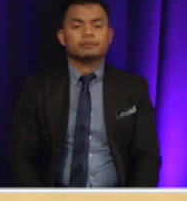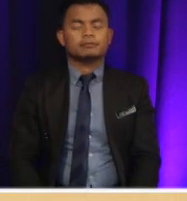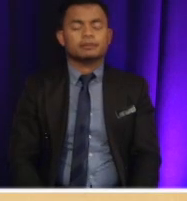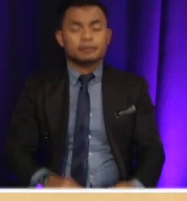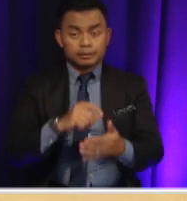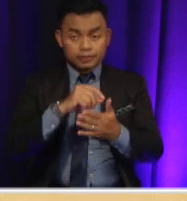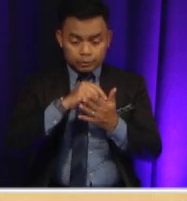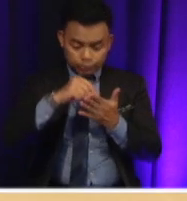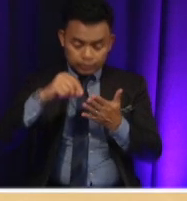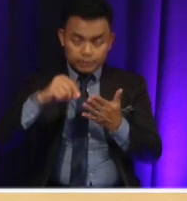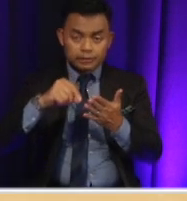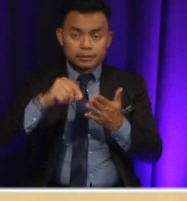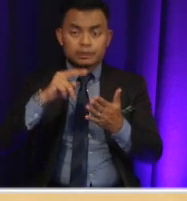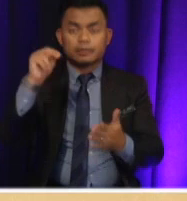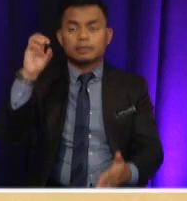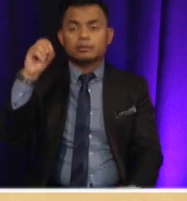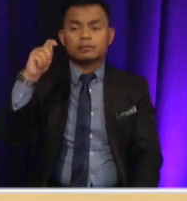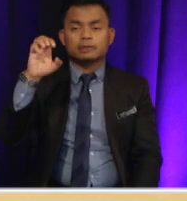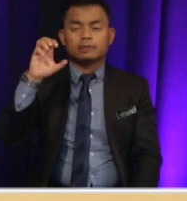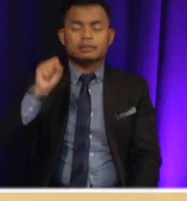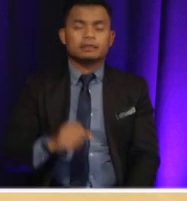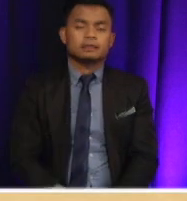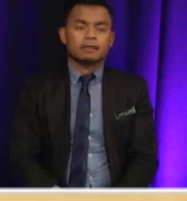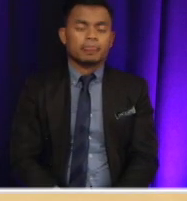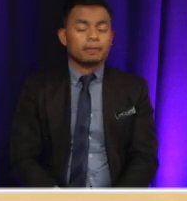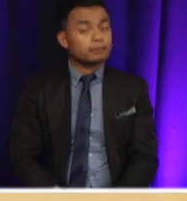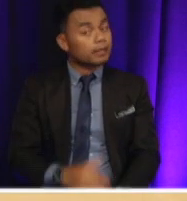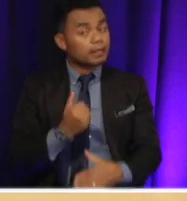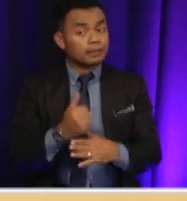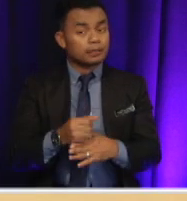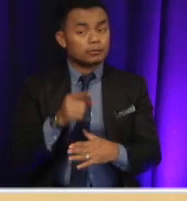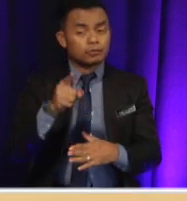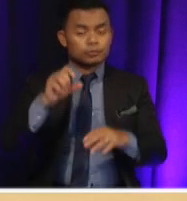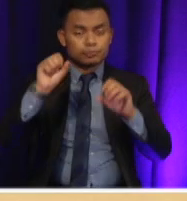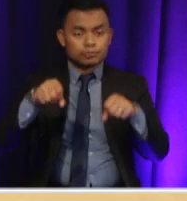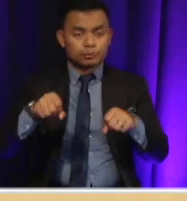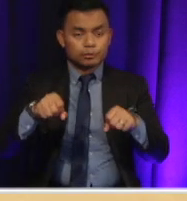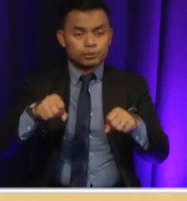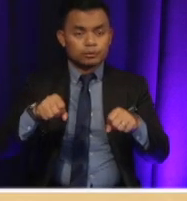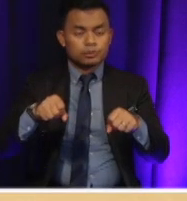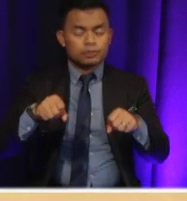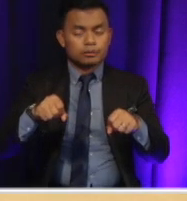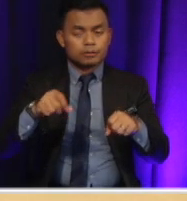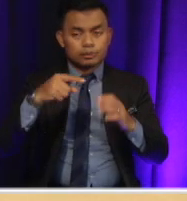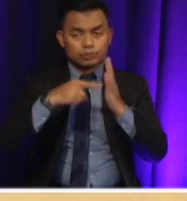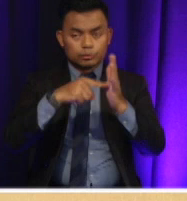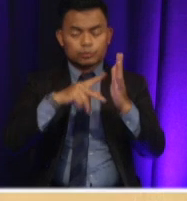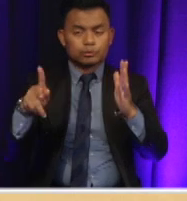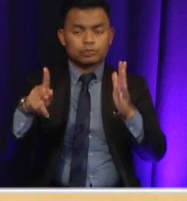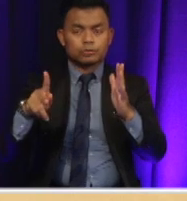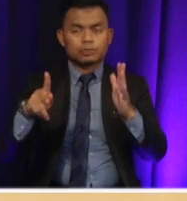Okay. a short note, maybe a love note, a thank you note, I don't know. Okay. Or you can think of a song to show your